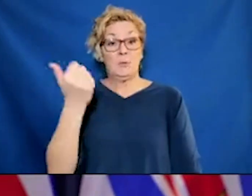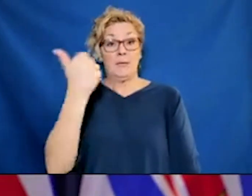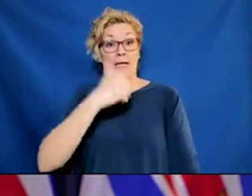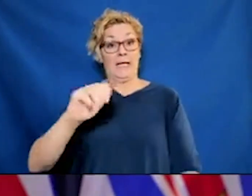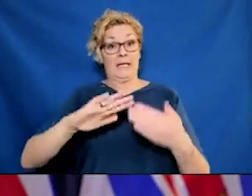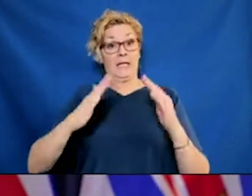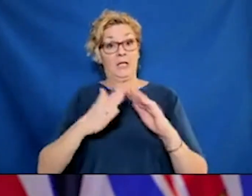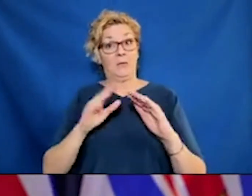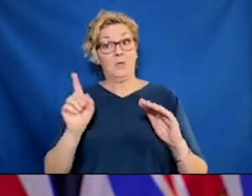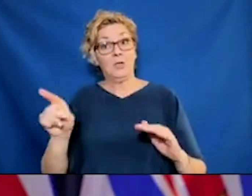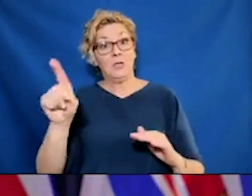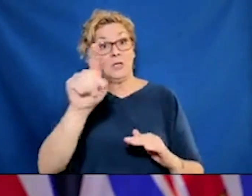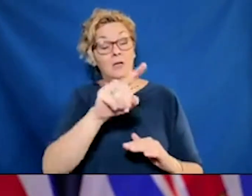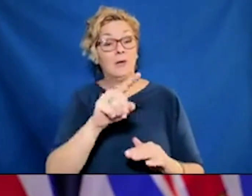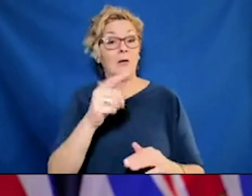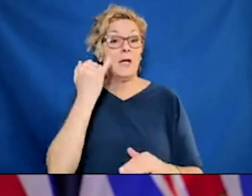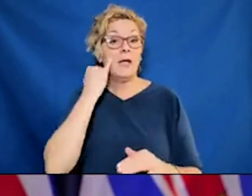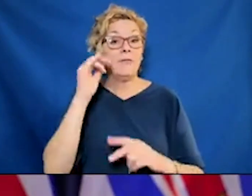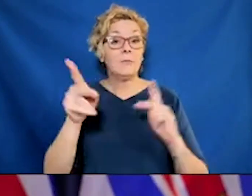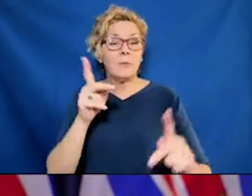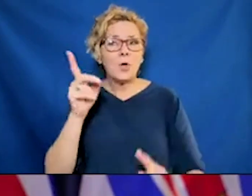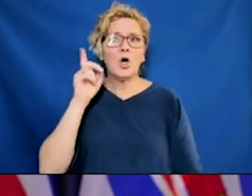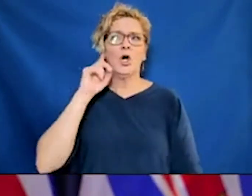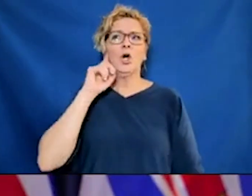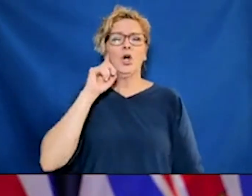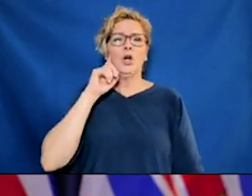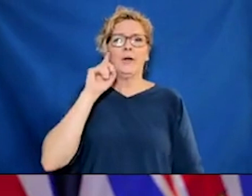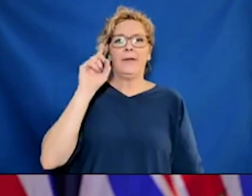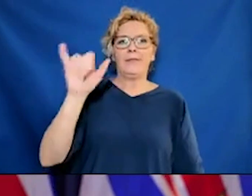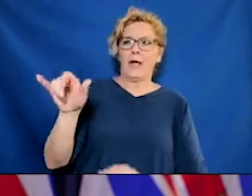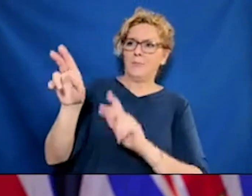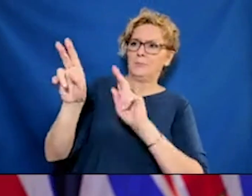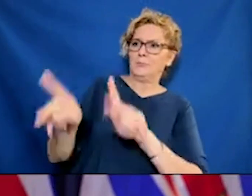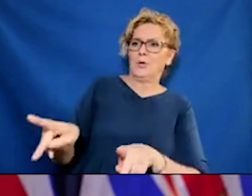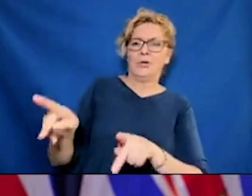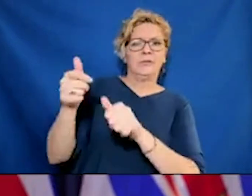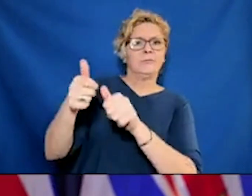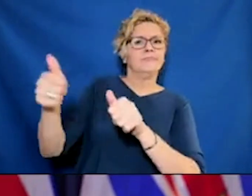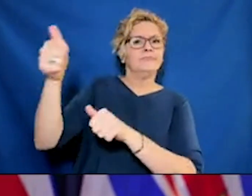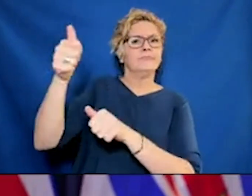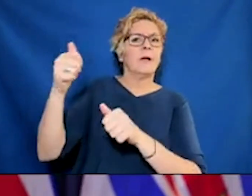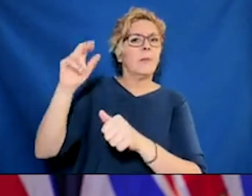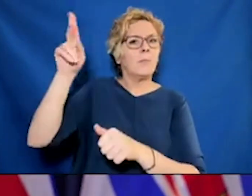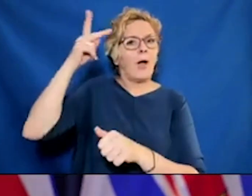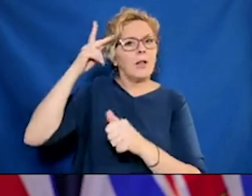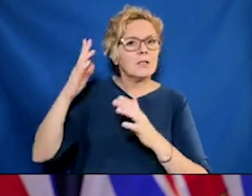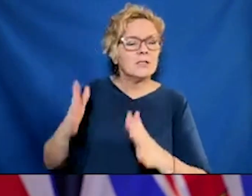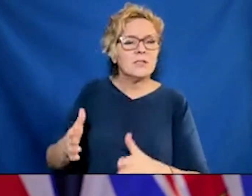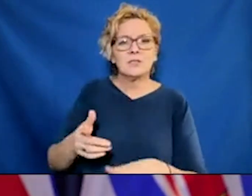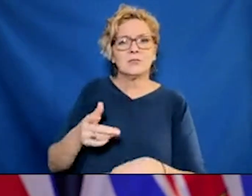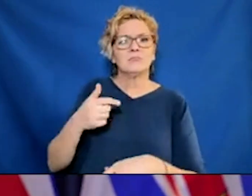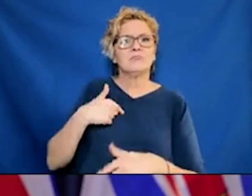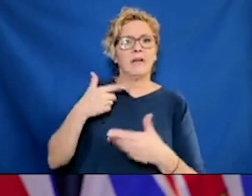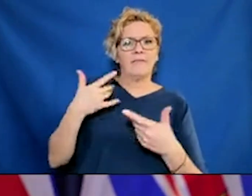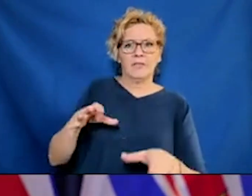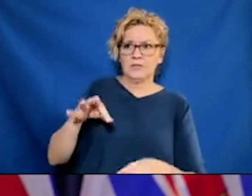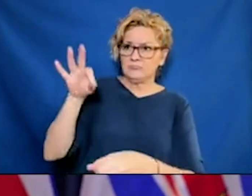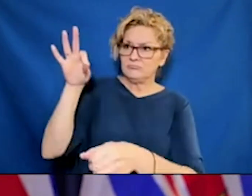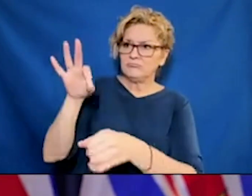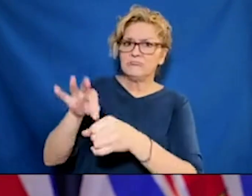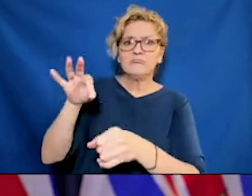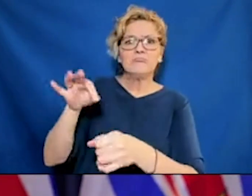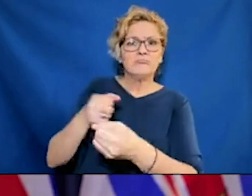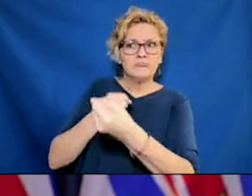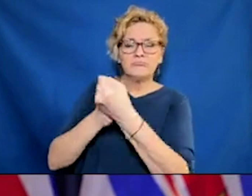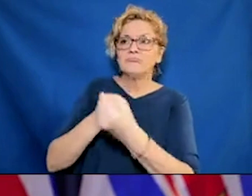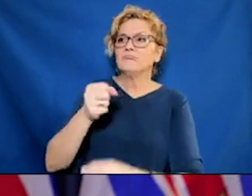So what I can say is pretty simple. No to non-essential travel right